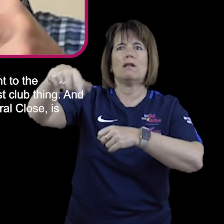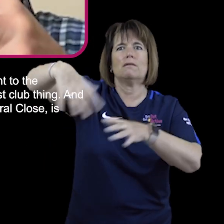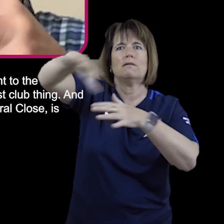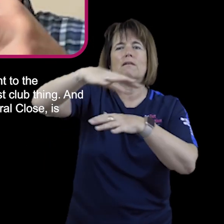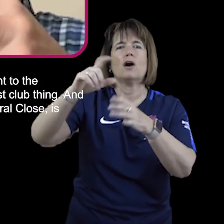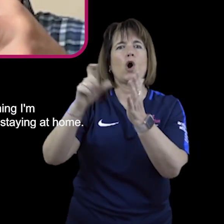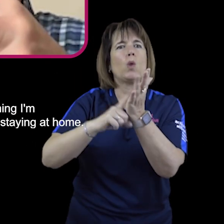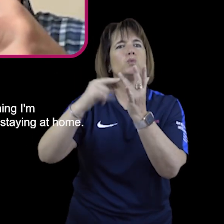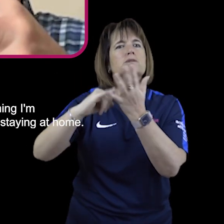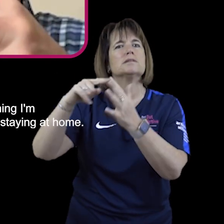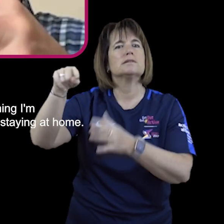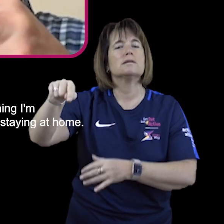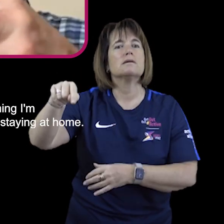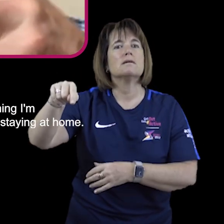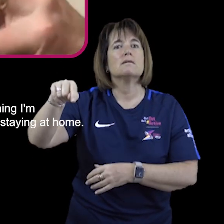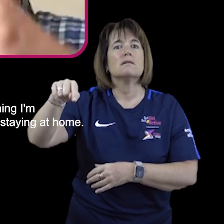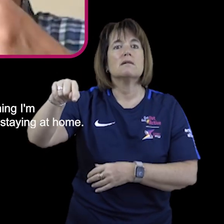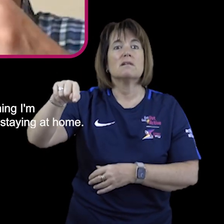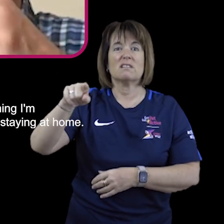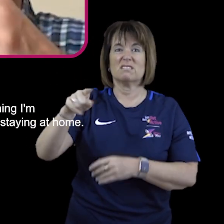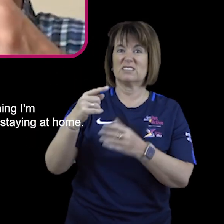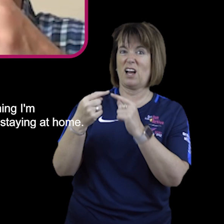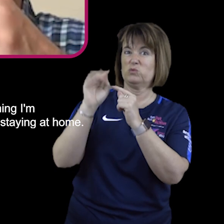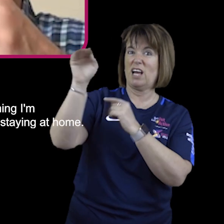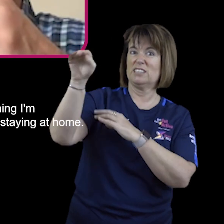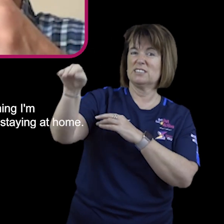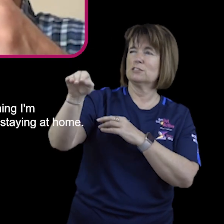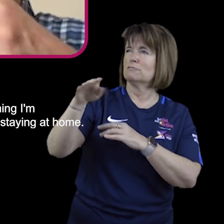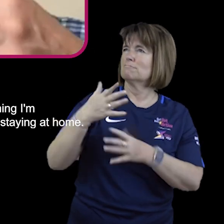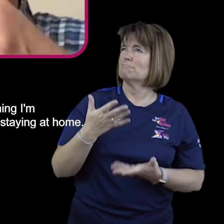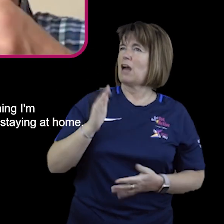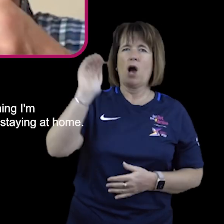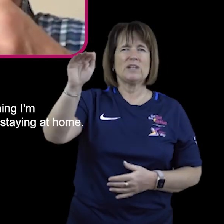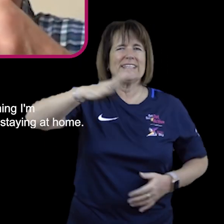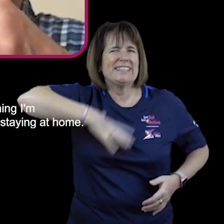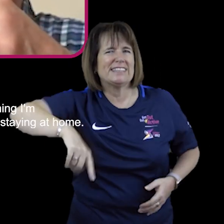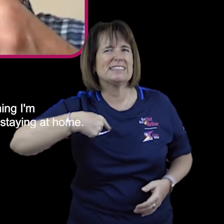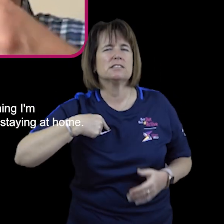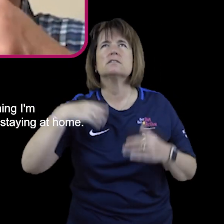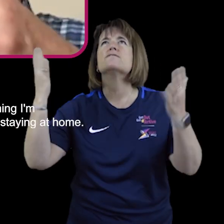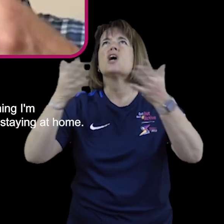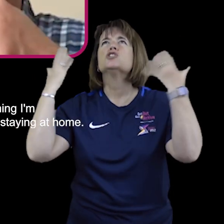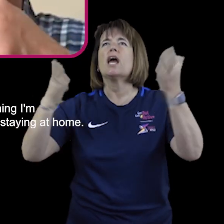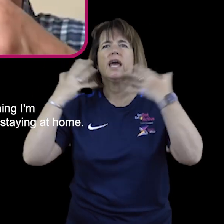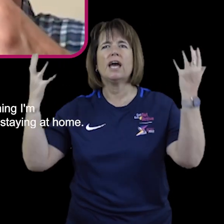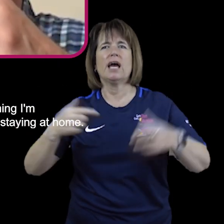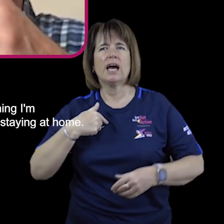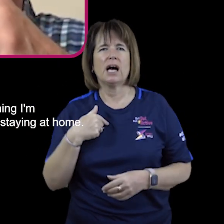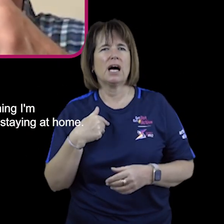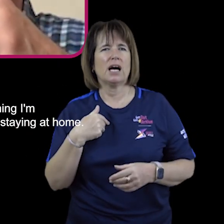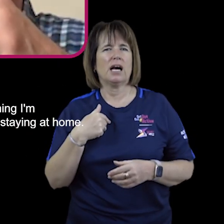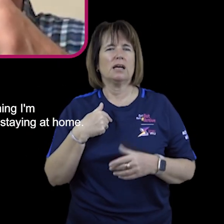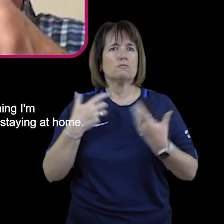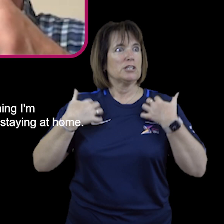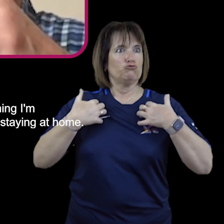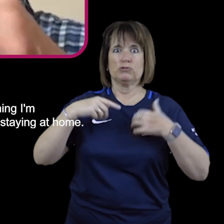Is anybody interested? And I thought, yes, I am, because it's outside. I need to get outside. It's fresh air. It's something I'm